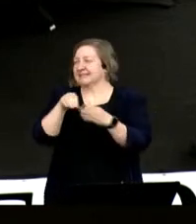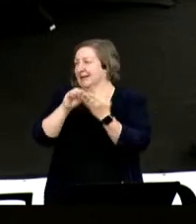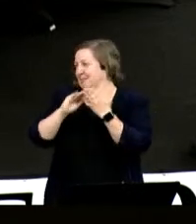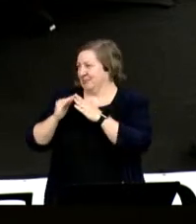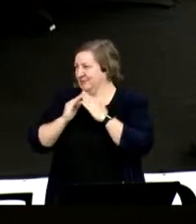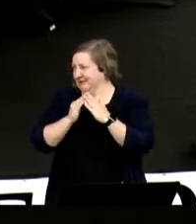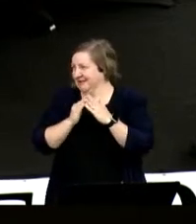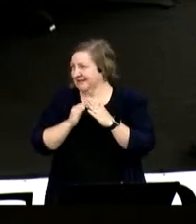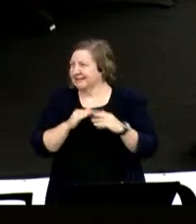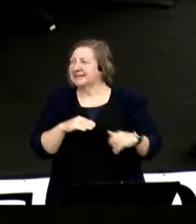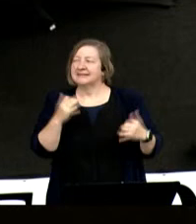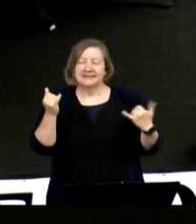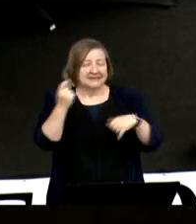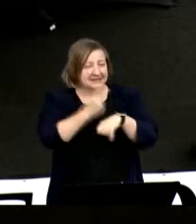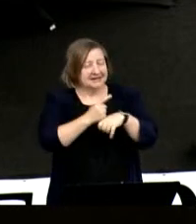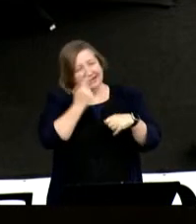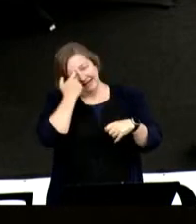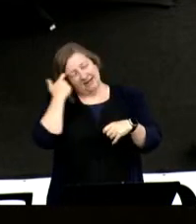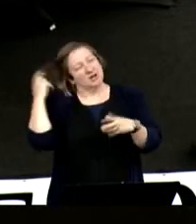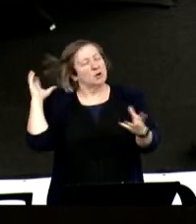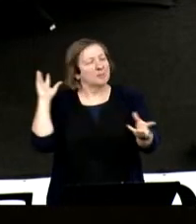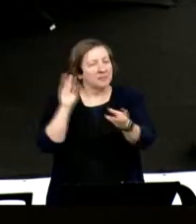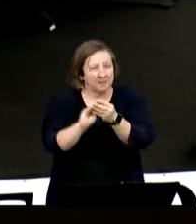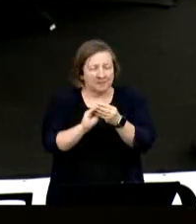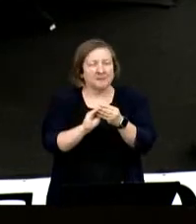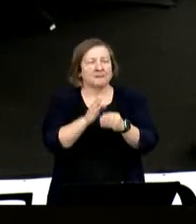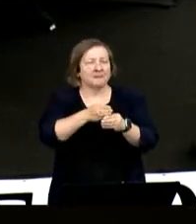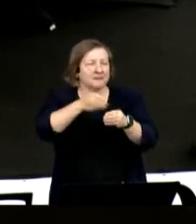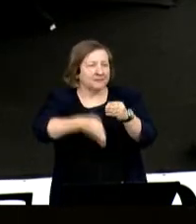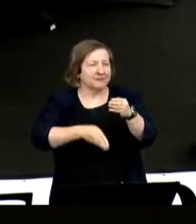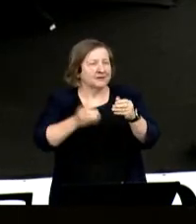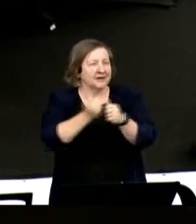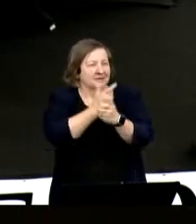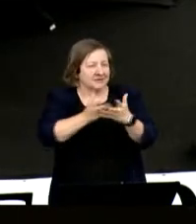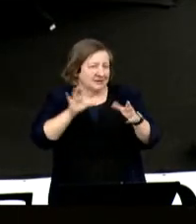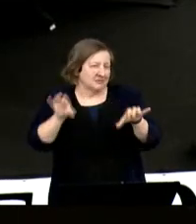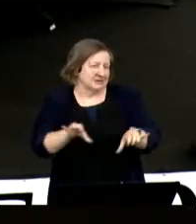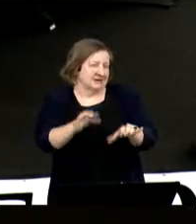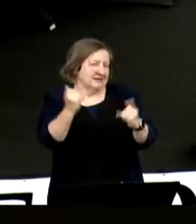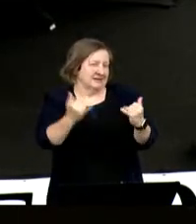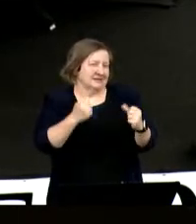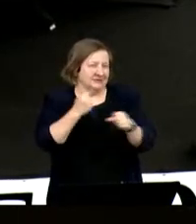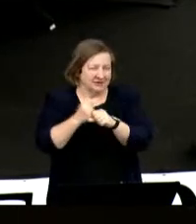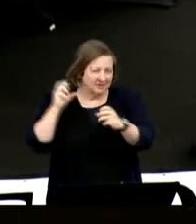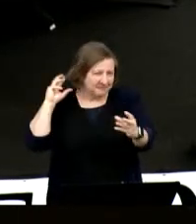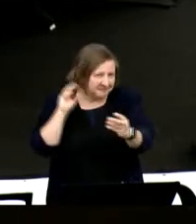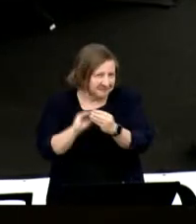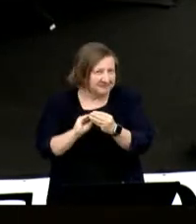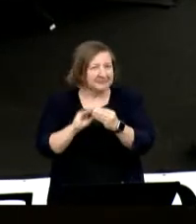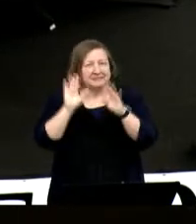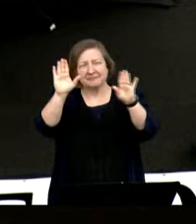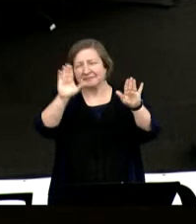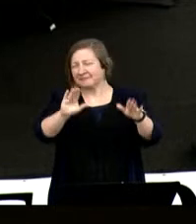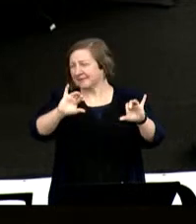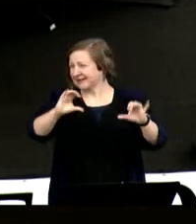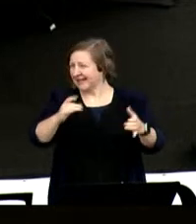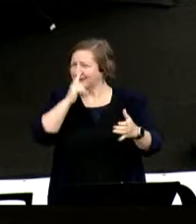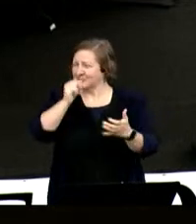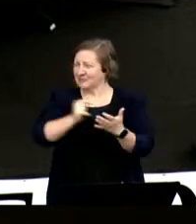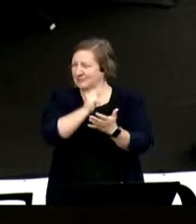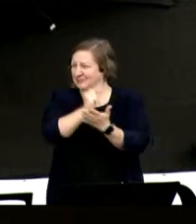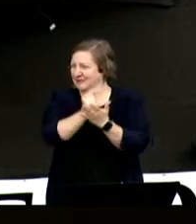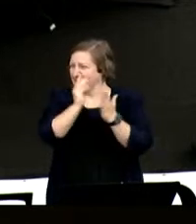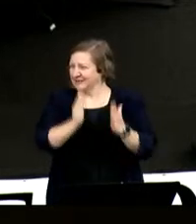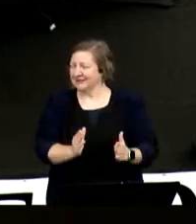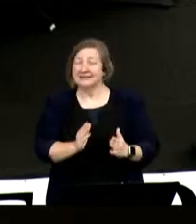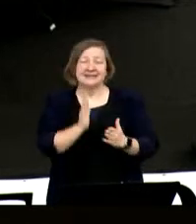community. Today is a summation of all those wonderful things that we have done this year. We have an incredible class of graduates.